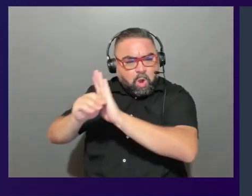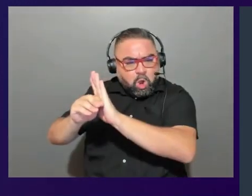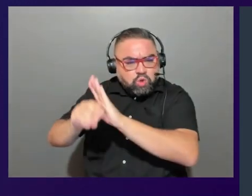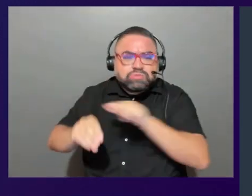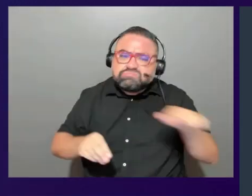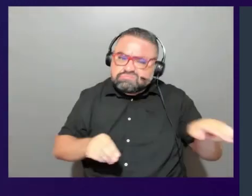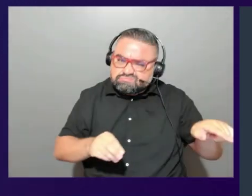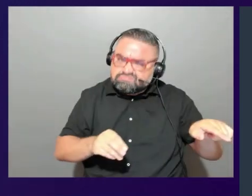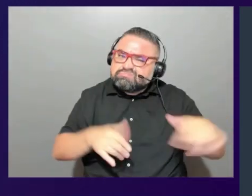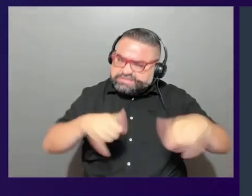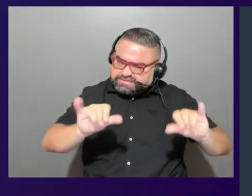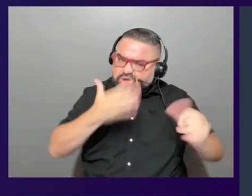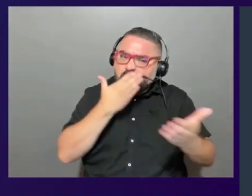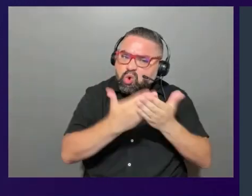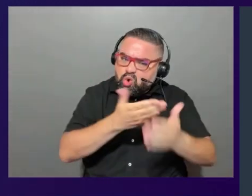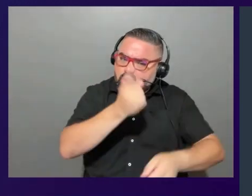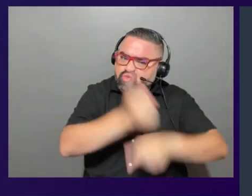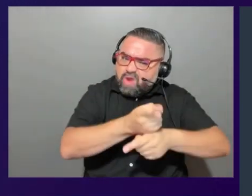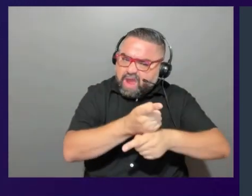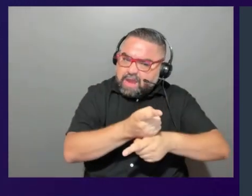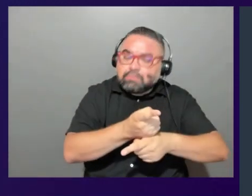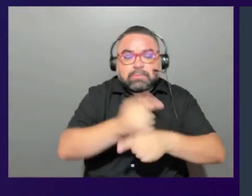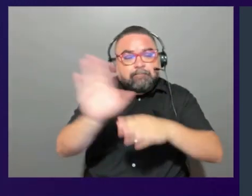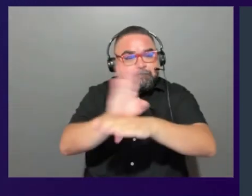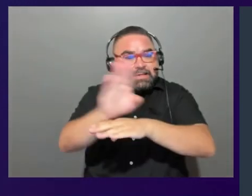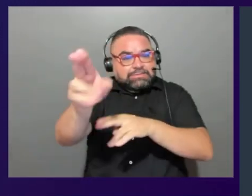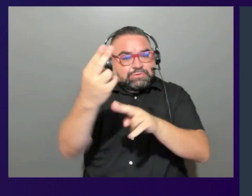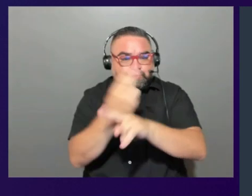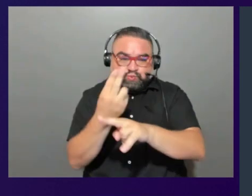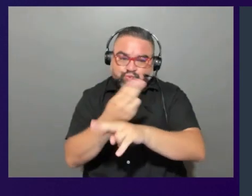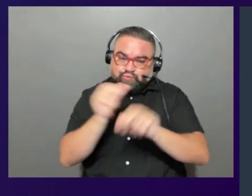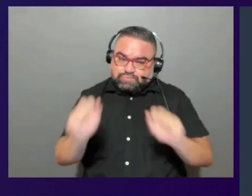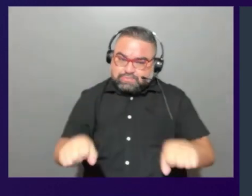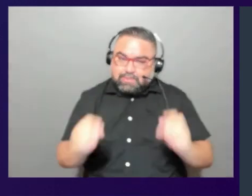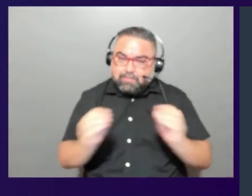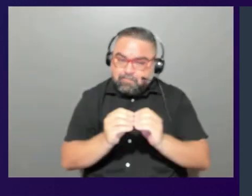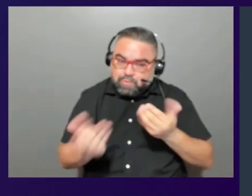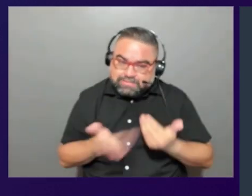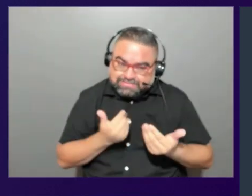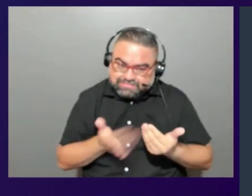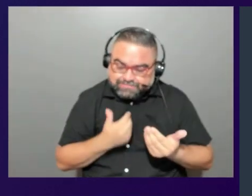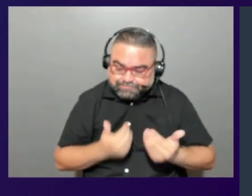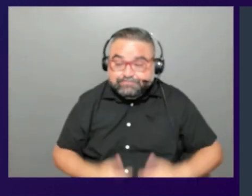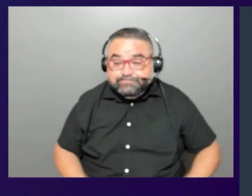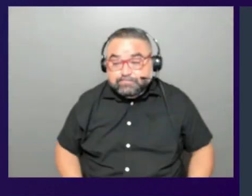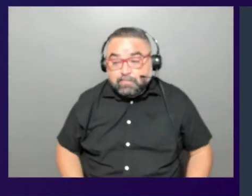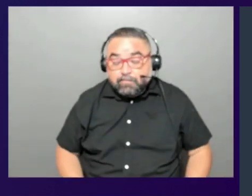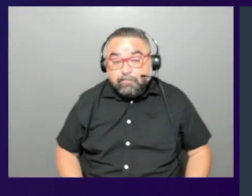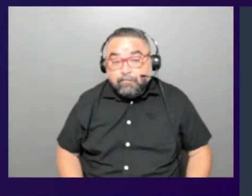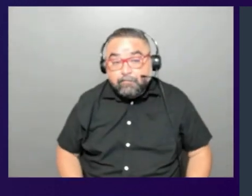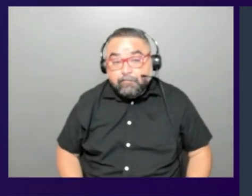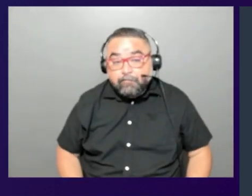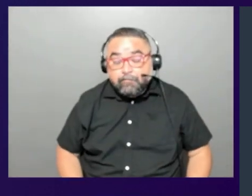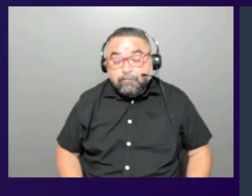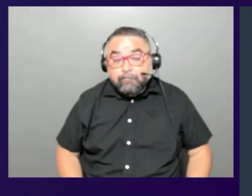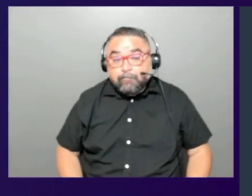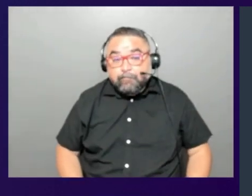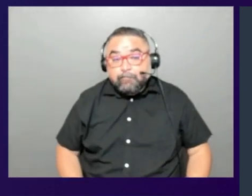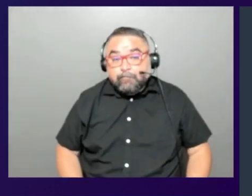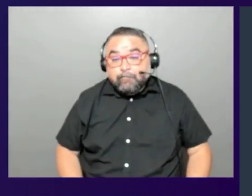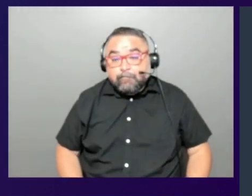different businesses. And then finally, businesses can apply foundation models and